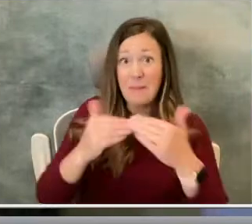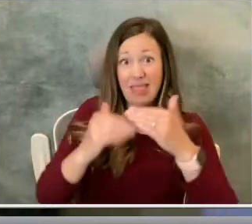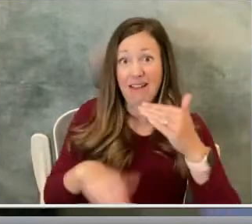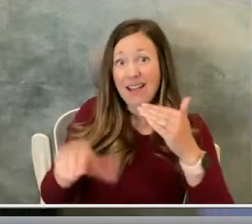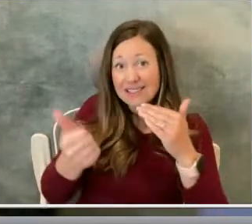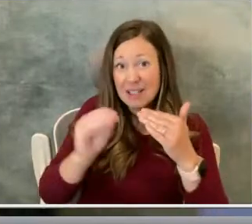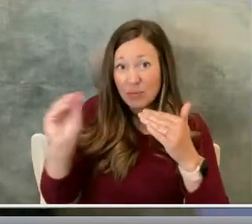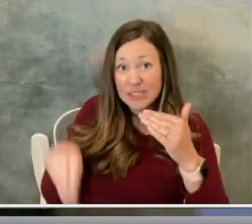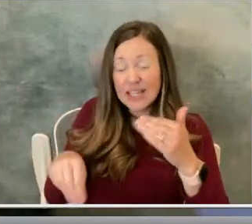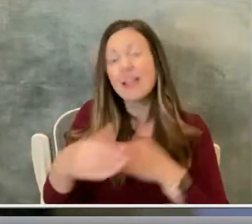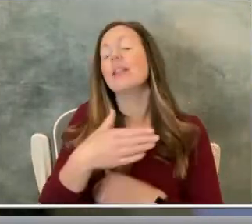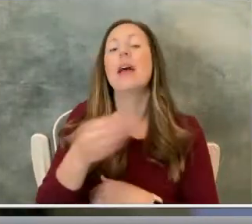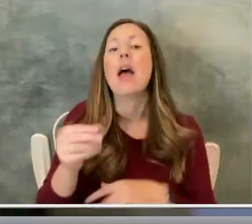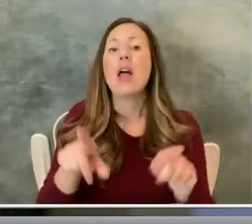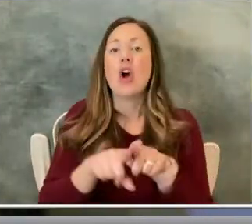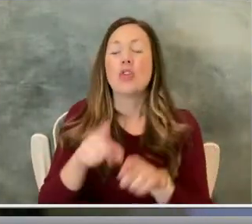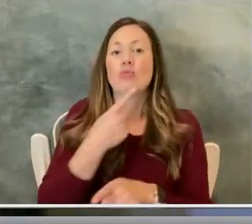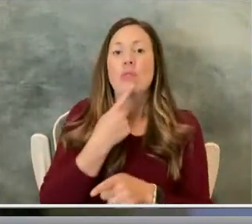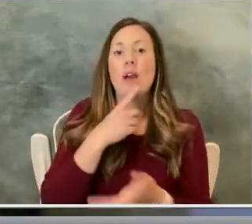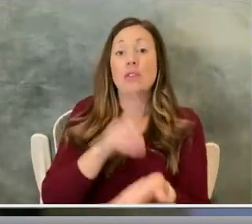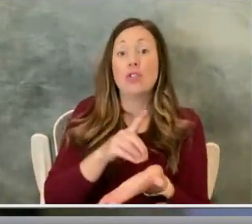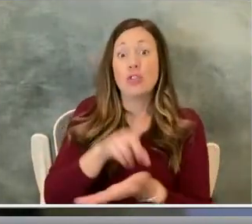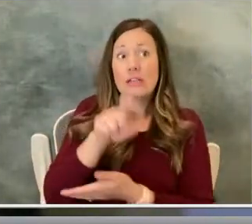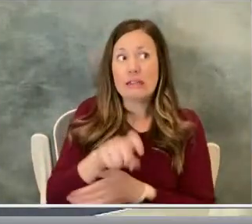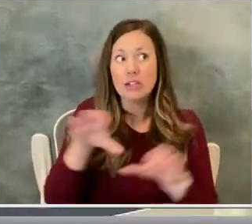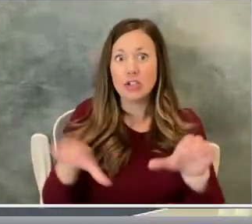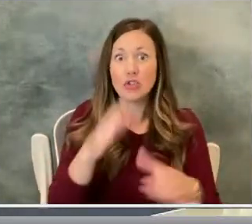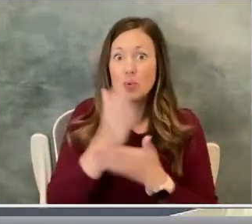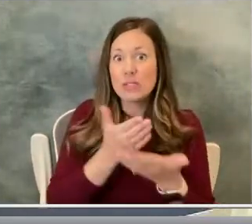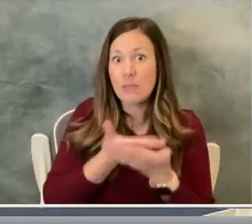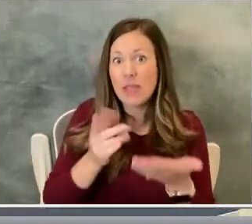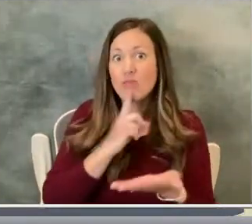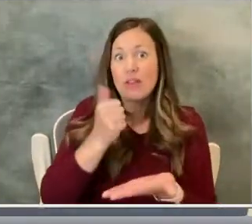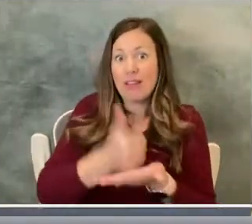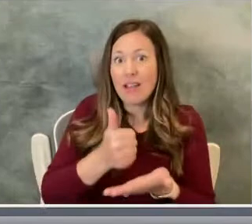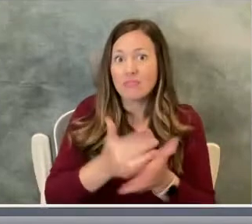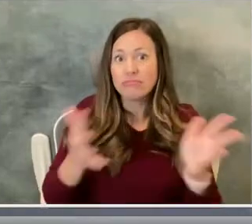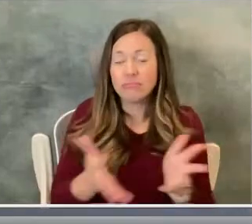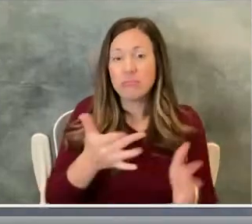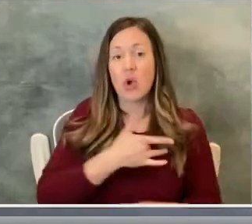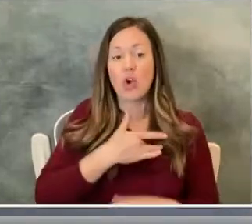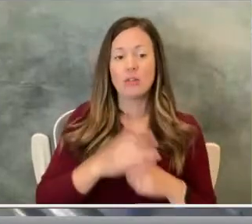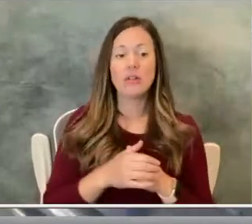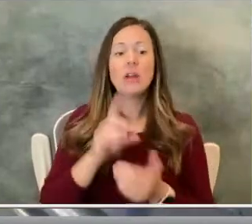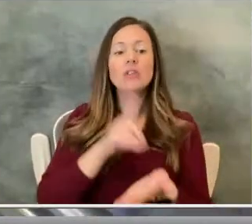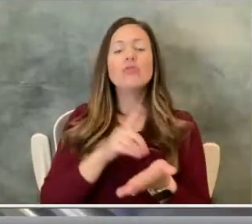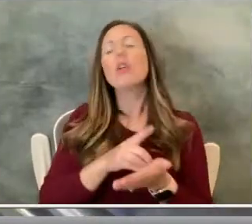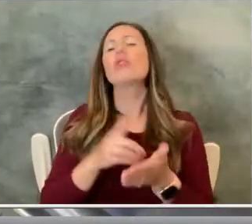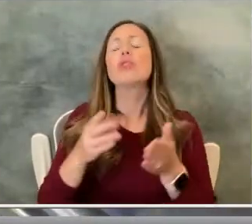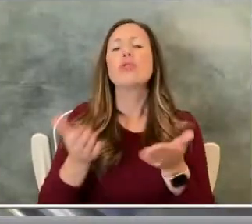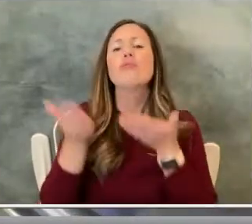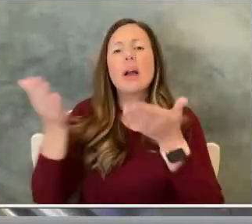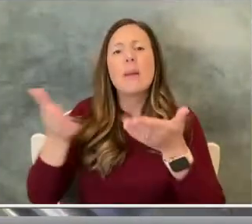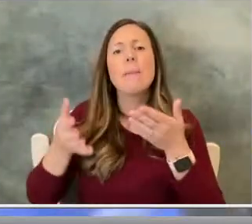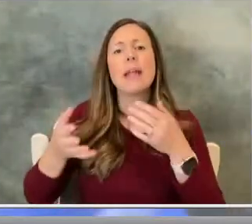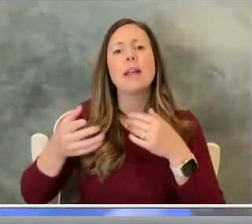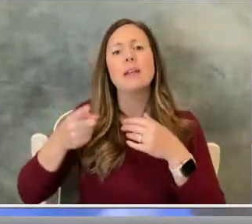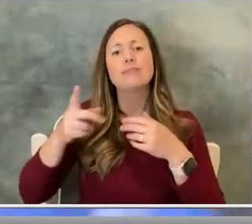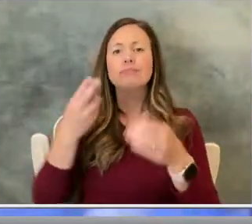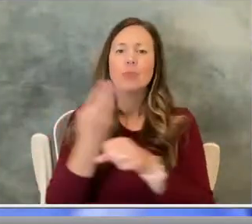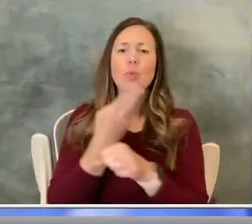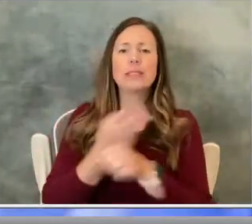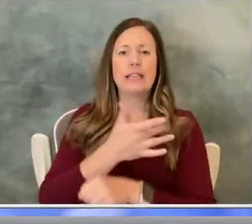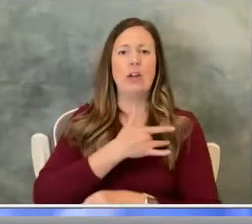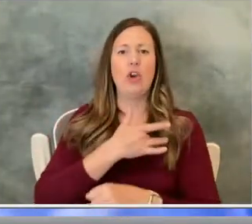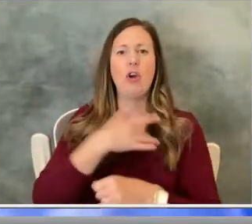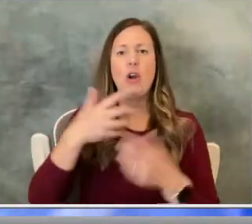that they needed to do some things to help his heart. The doctors recommended implanting a heart pump to assist William's heart.